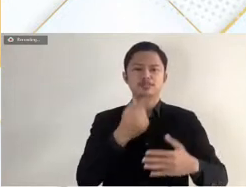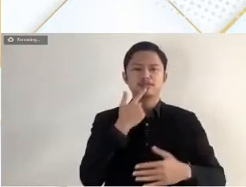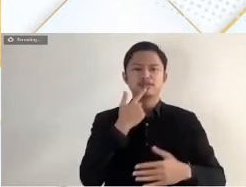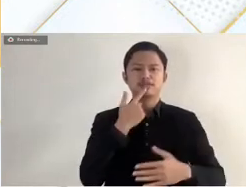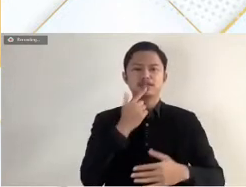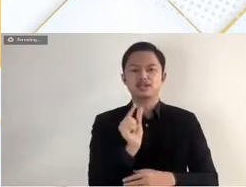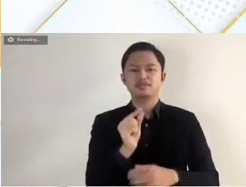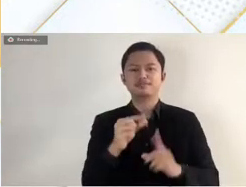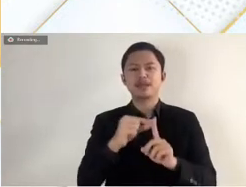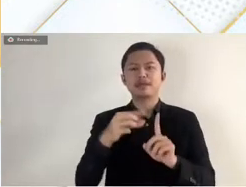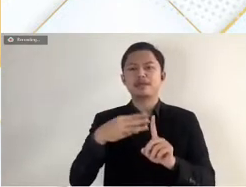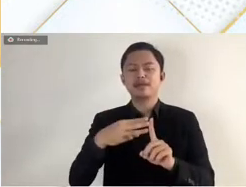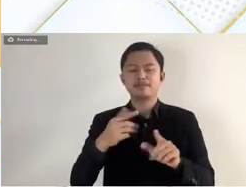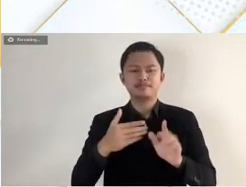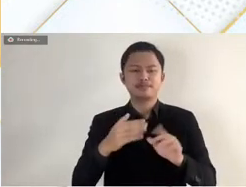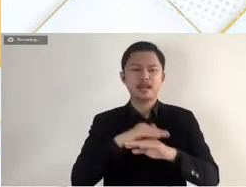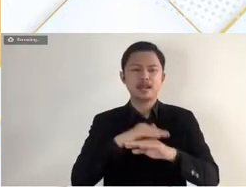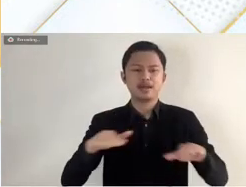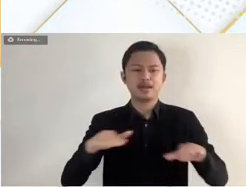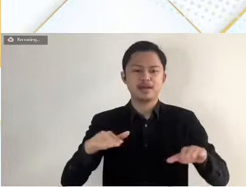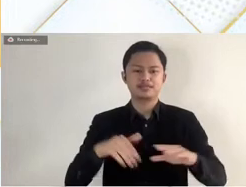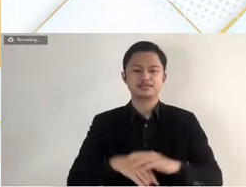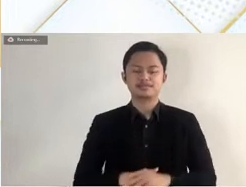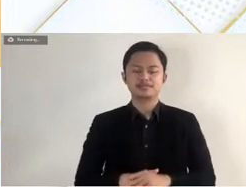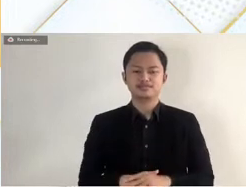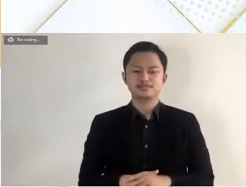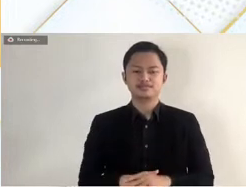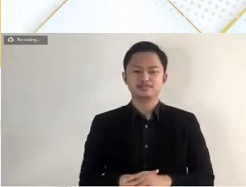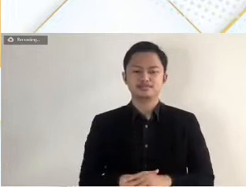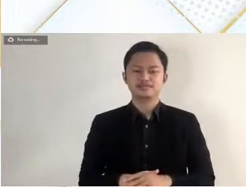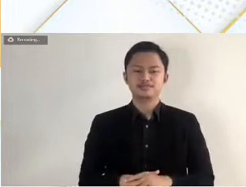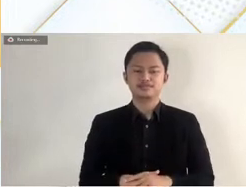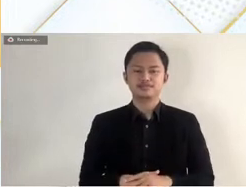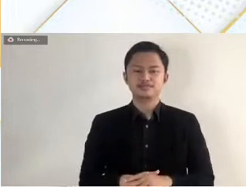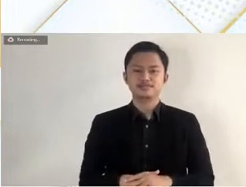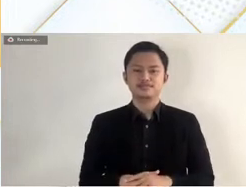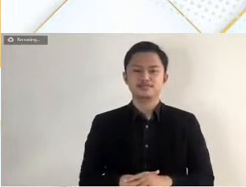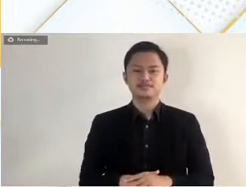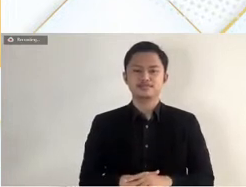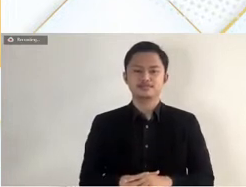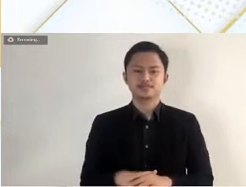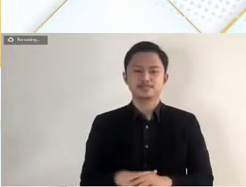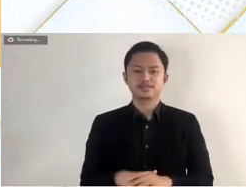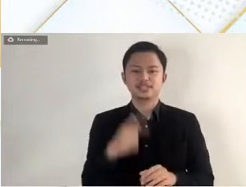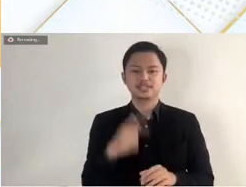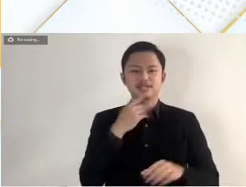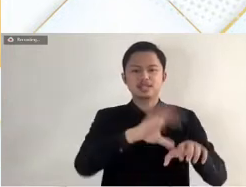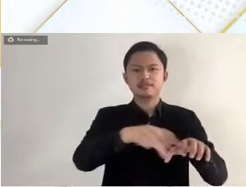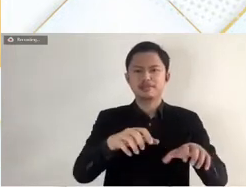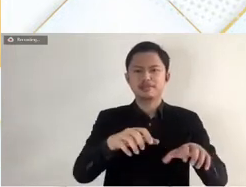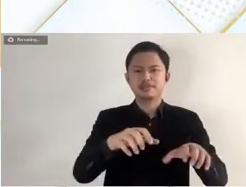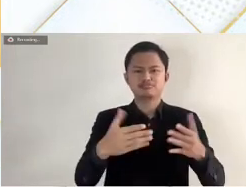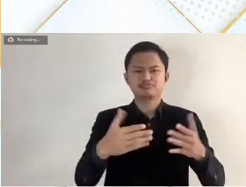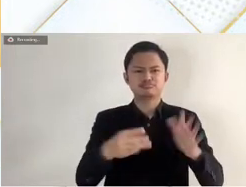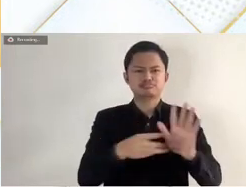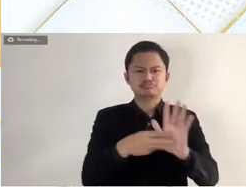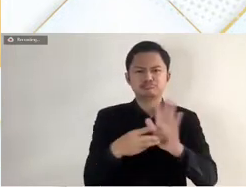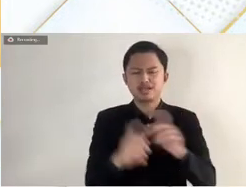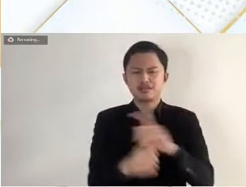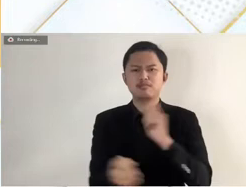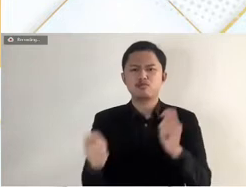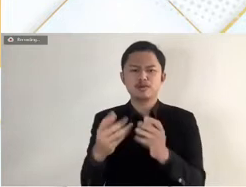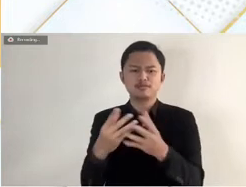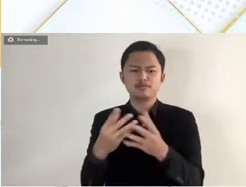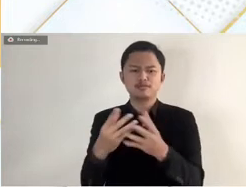peacekeeping, from having traditional mandates to more complex mandates. The evolution of the